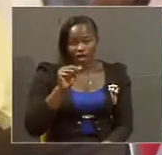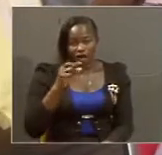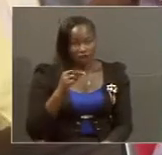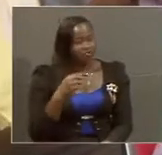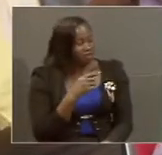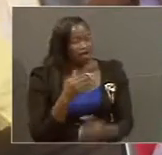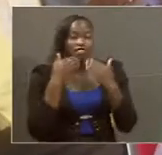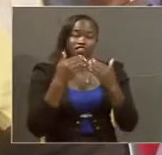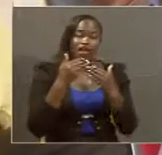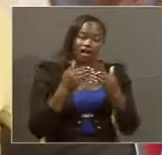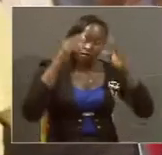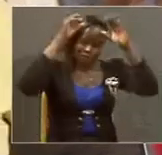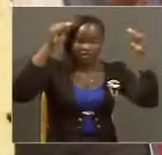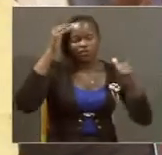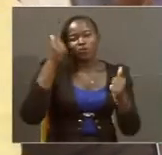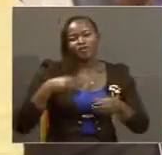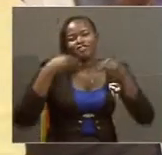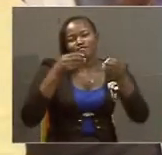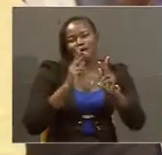for restoring peace in the region.